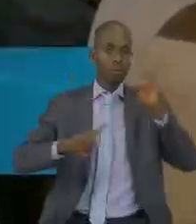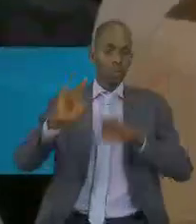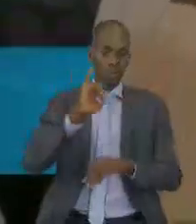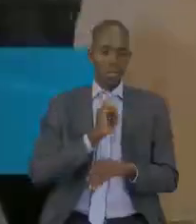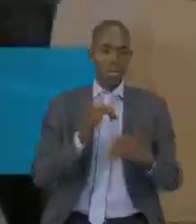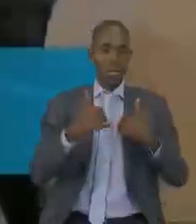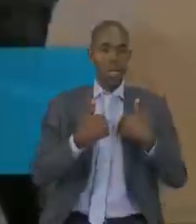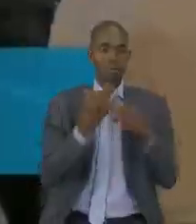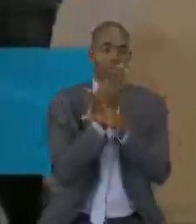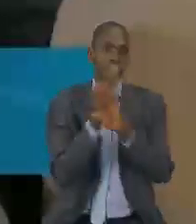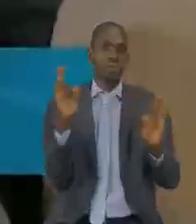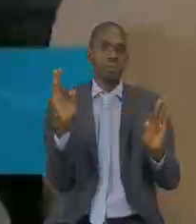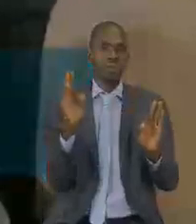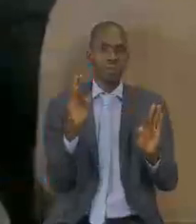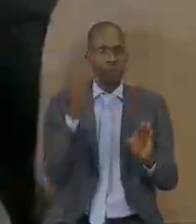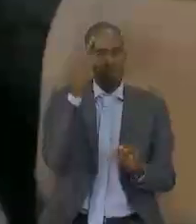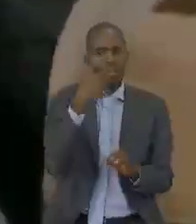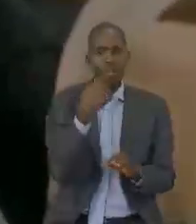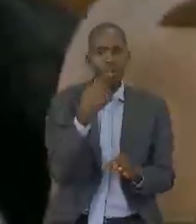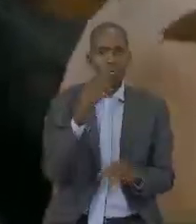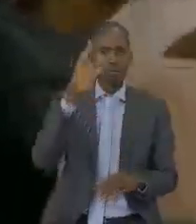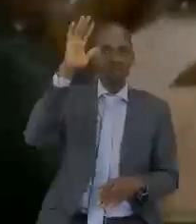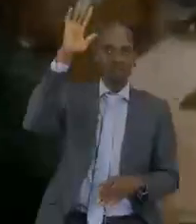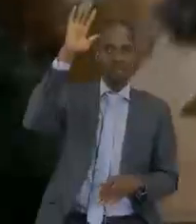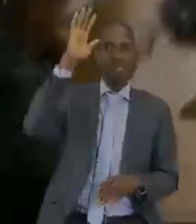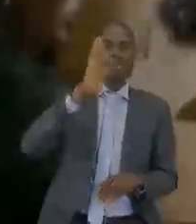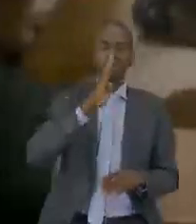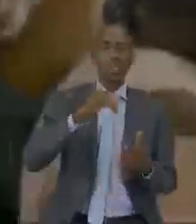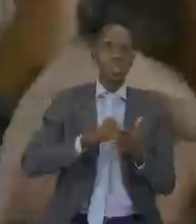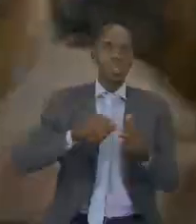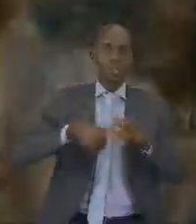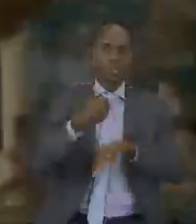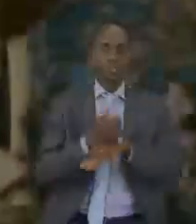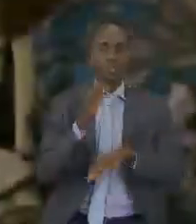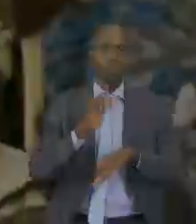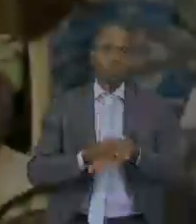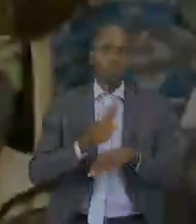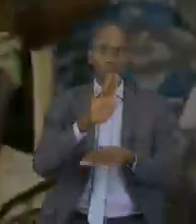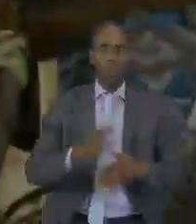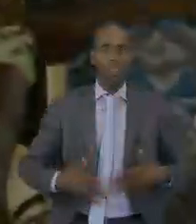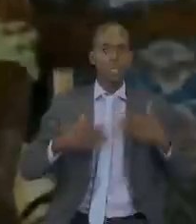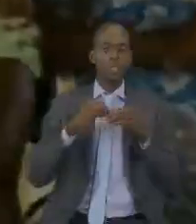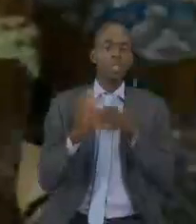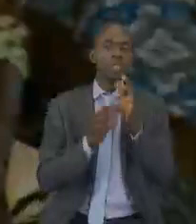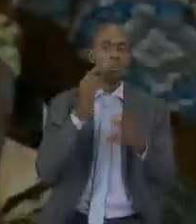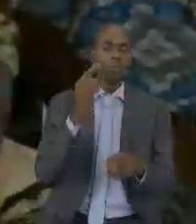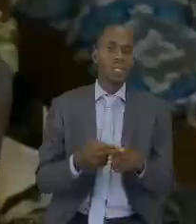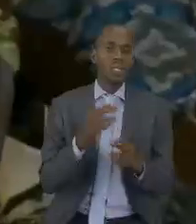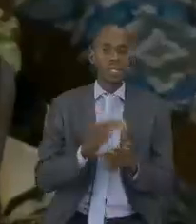freedom. What are you? Be it confirmed in your life, in Jesus'